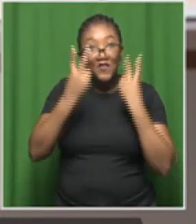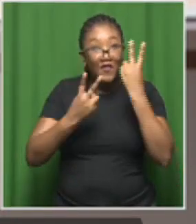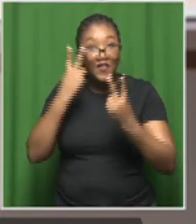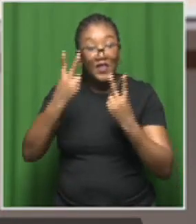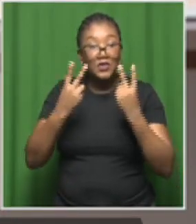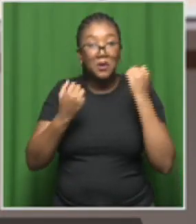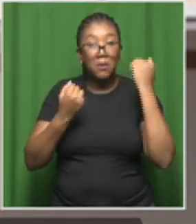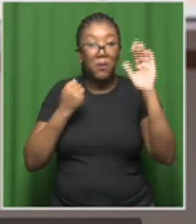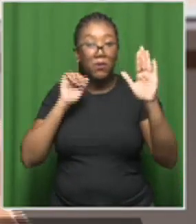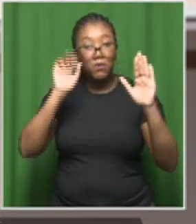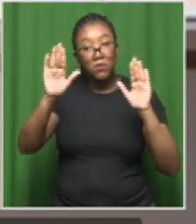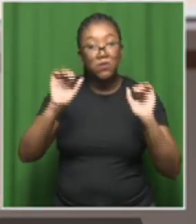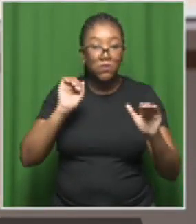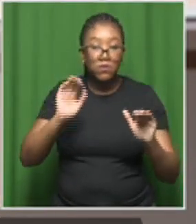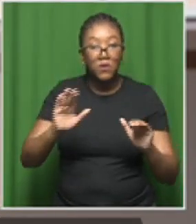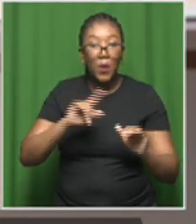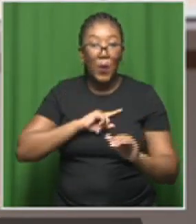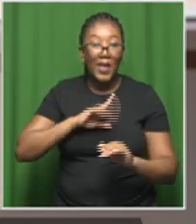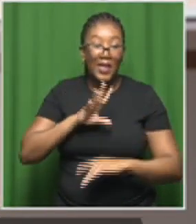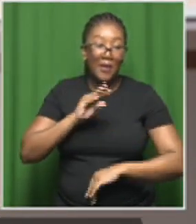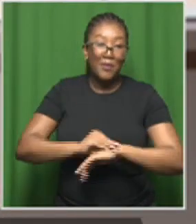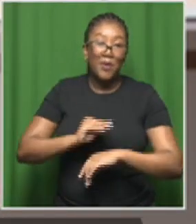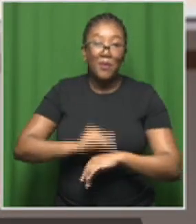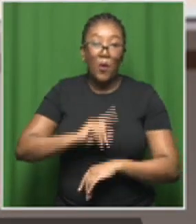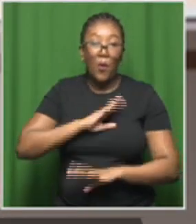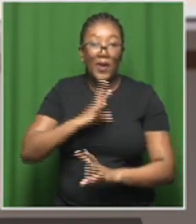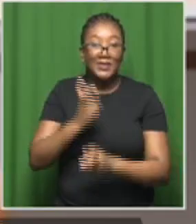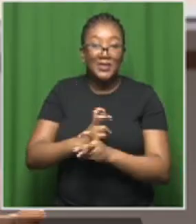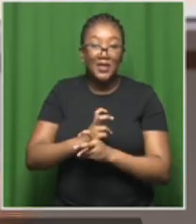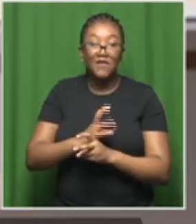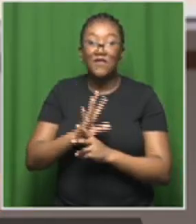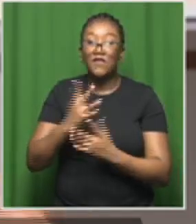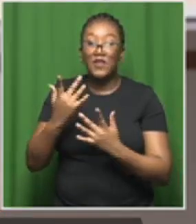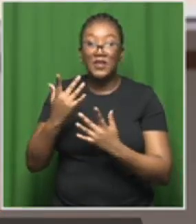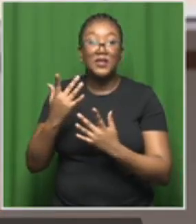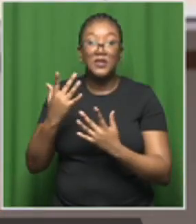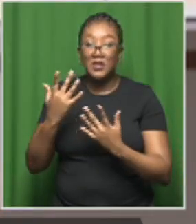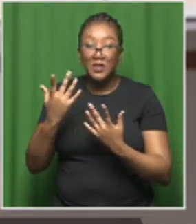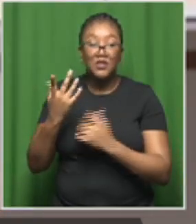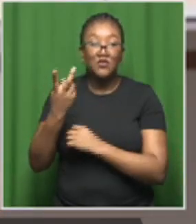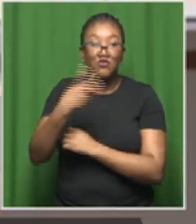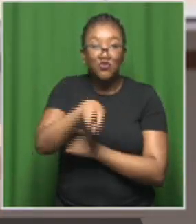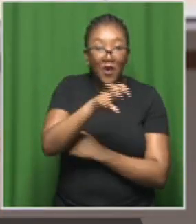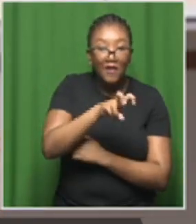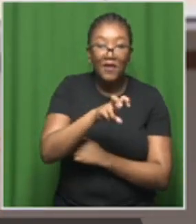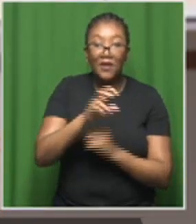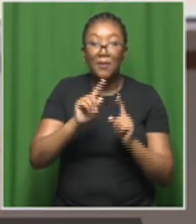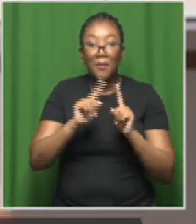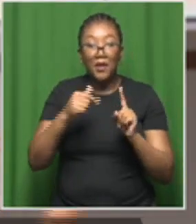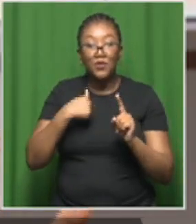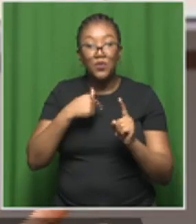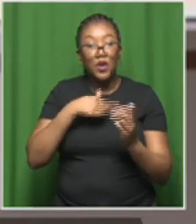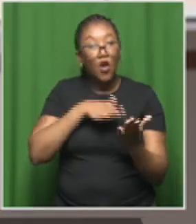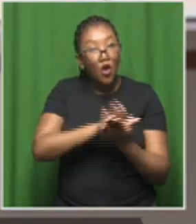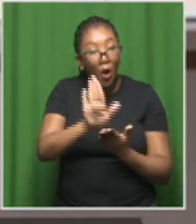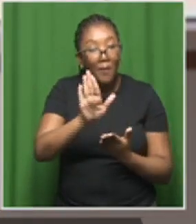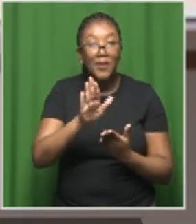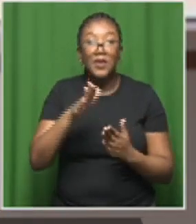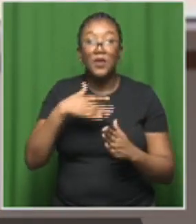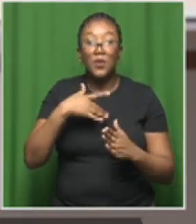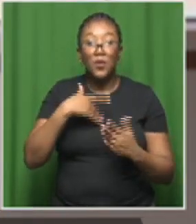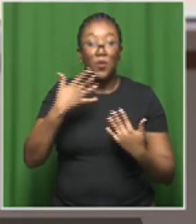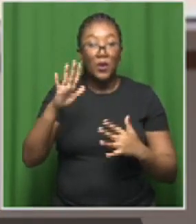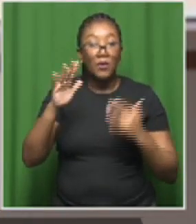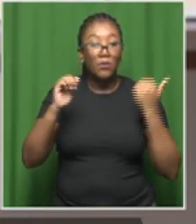obviously that's kind of a logistical kind of complexity around sending the original art. So we did copies, really beautiful copies of